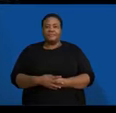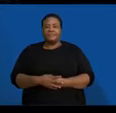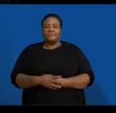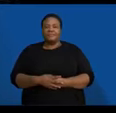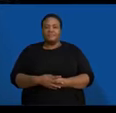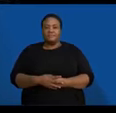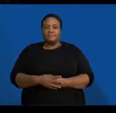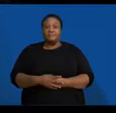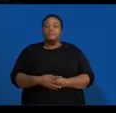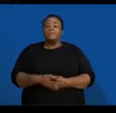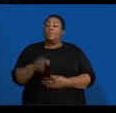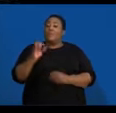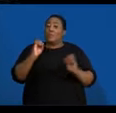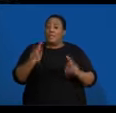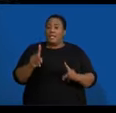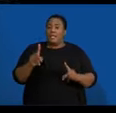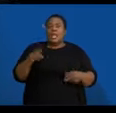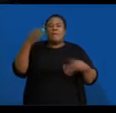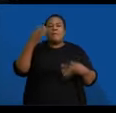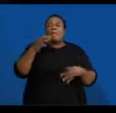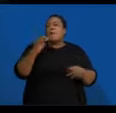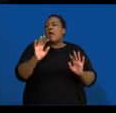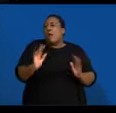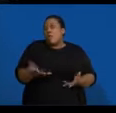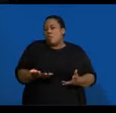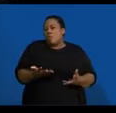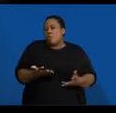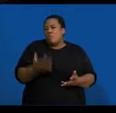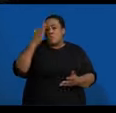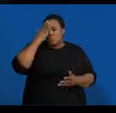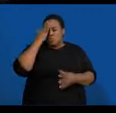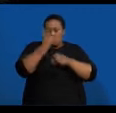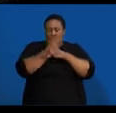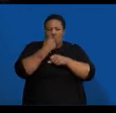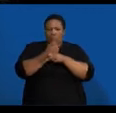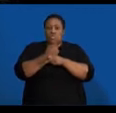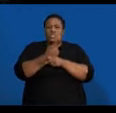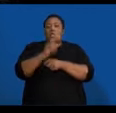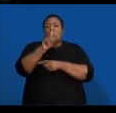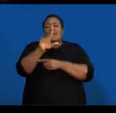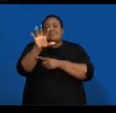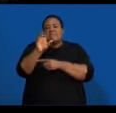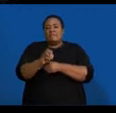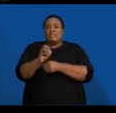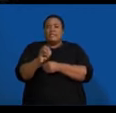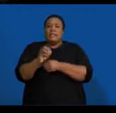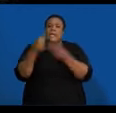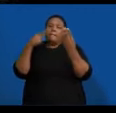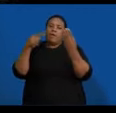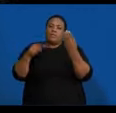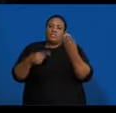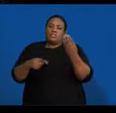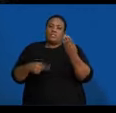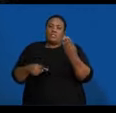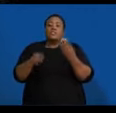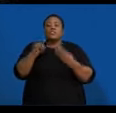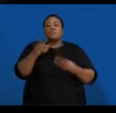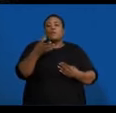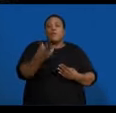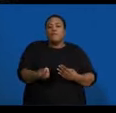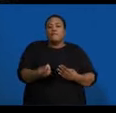So what does the paper look like? We know that the paper always carries 150 marks. So approximately you have